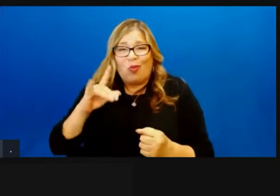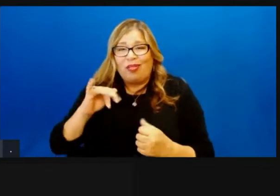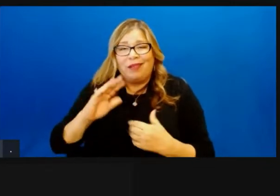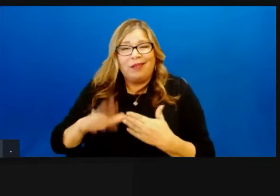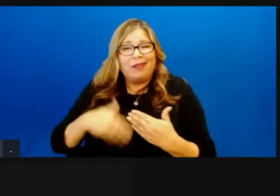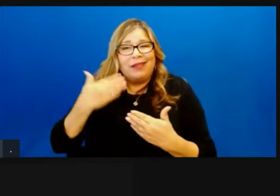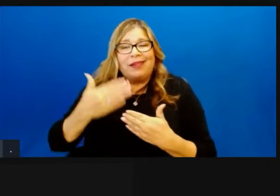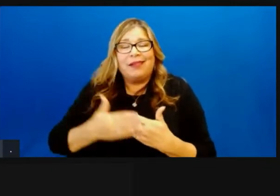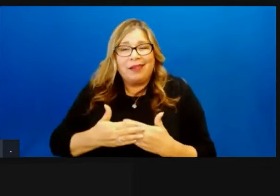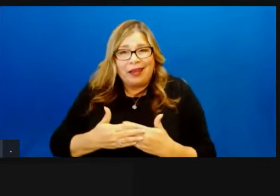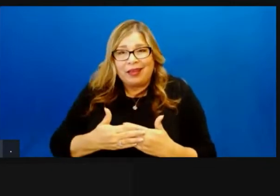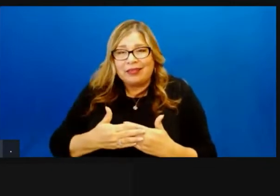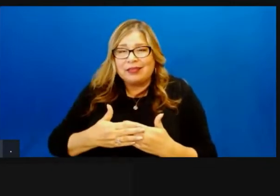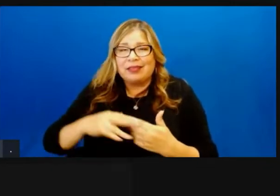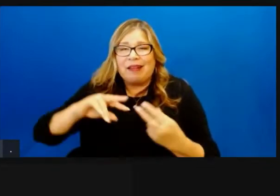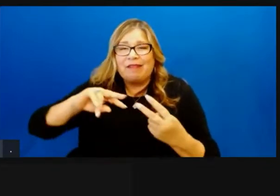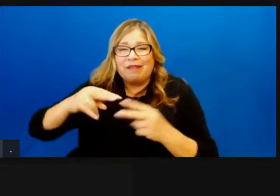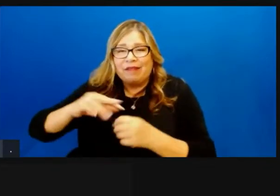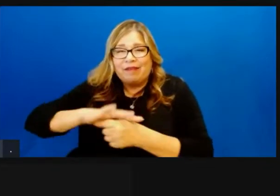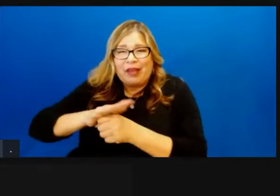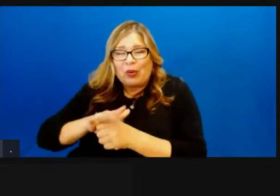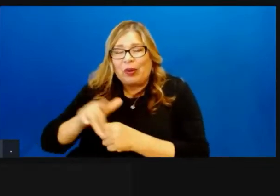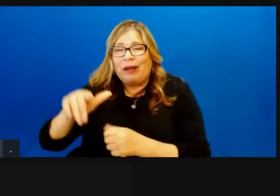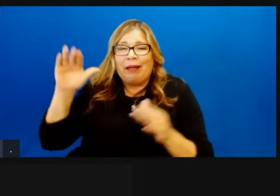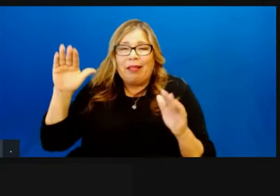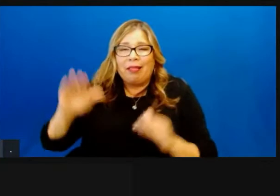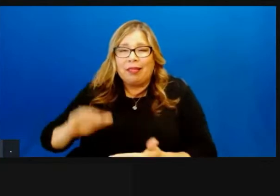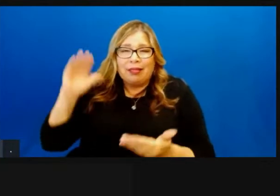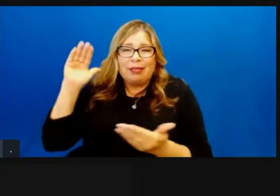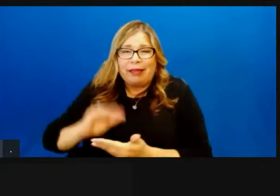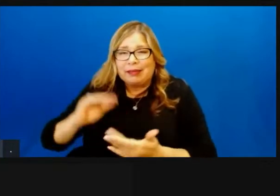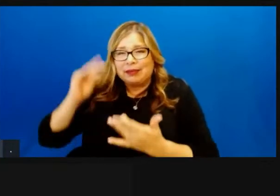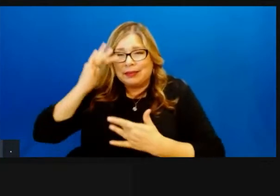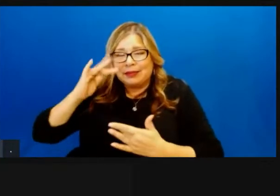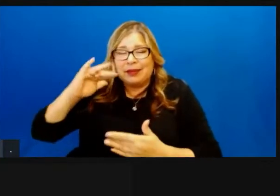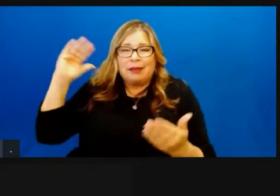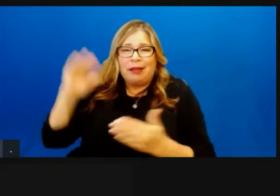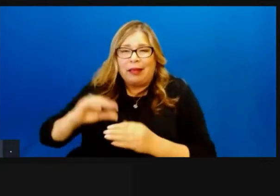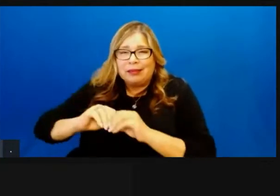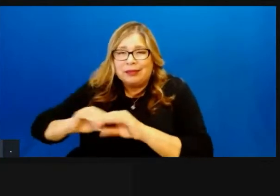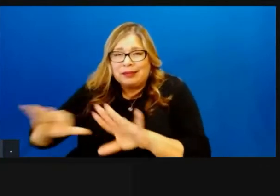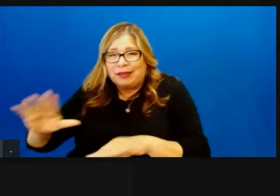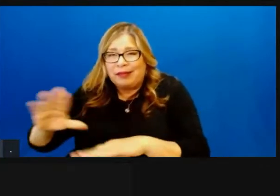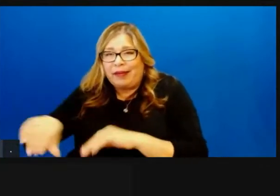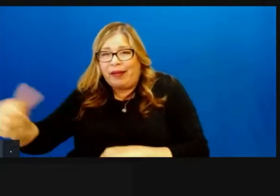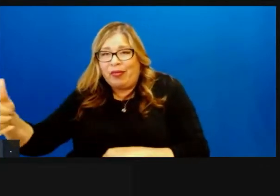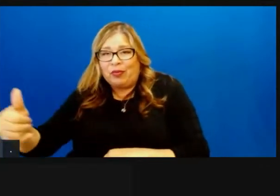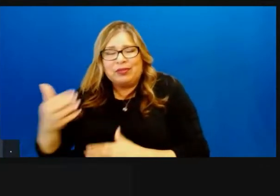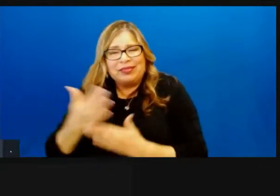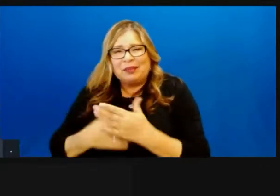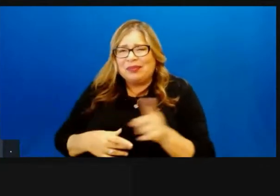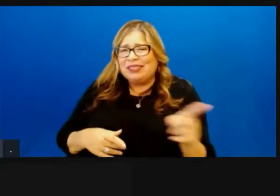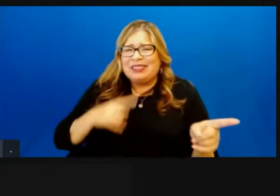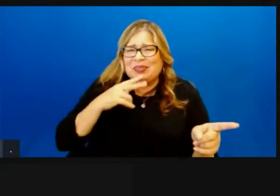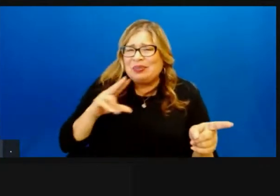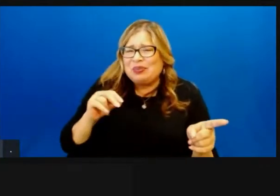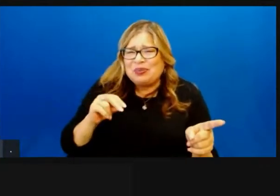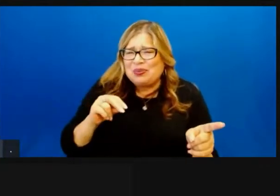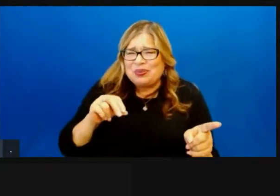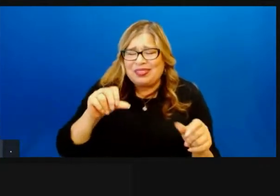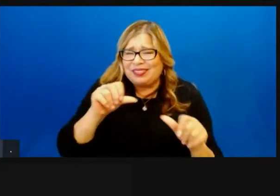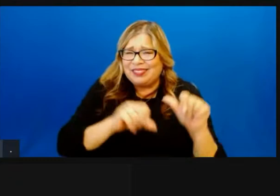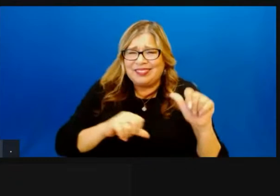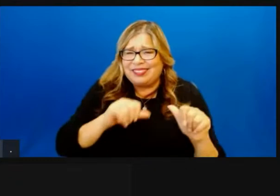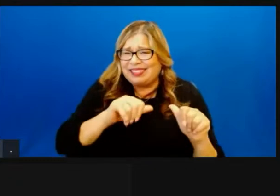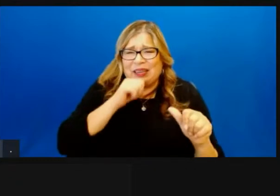less virulent, less concerning than Omicron. And others say, well, that doesn't make sense scientifically. We've seen that Delta